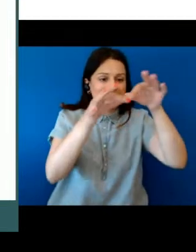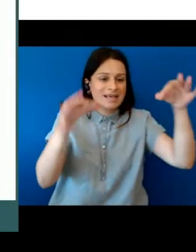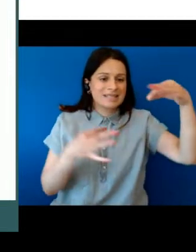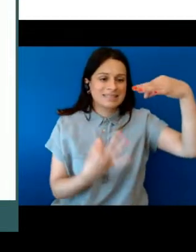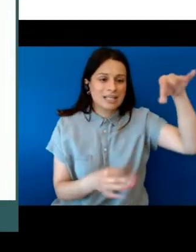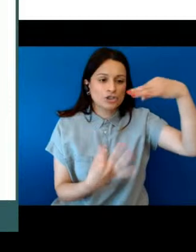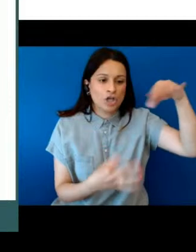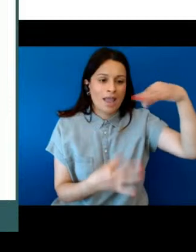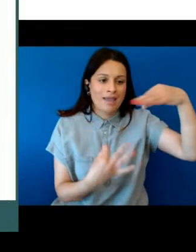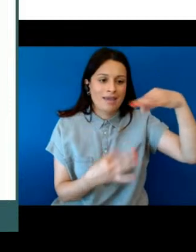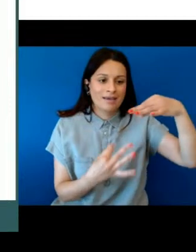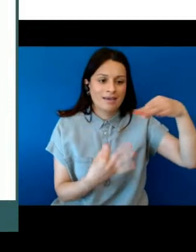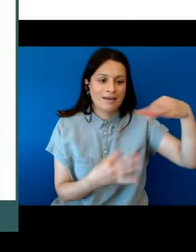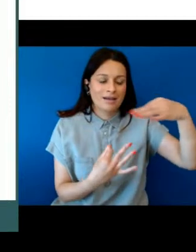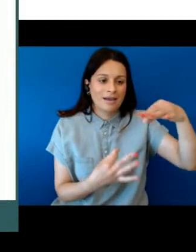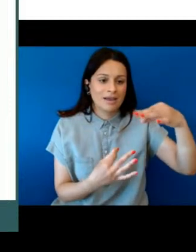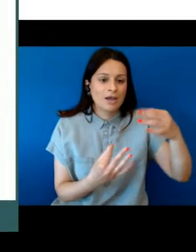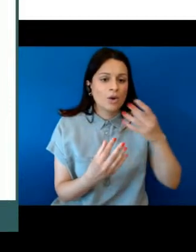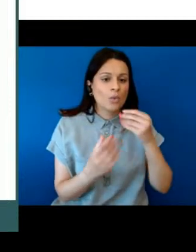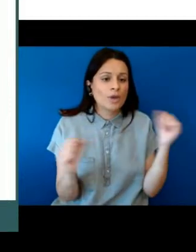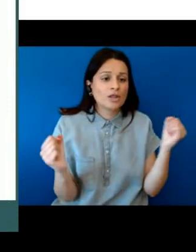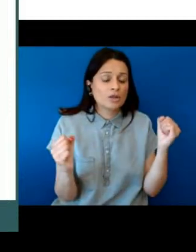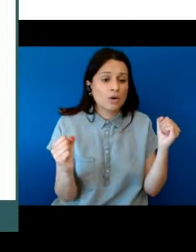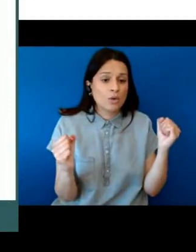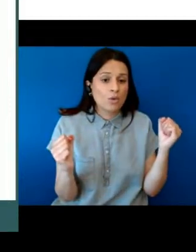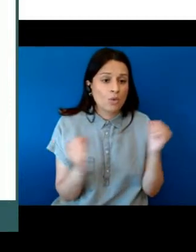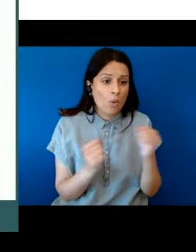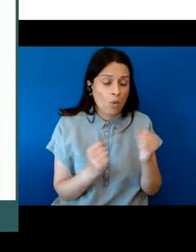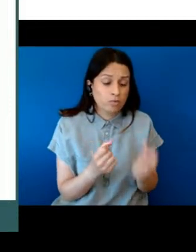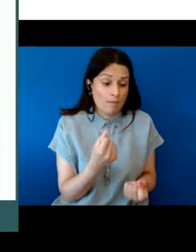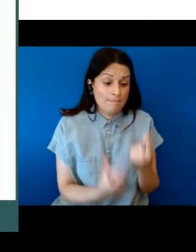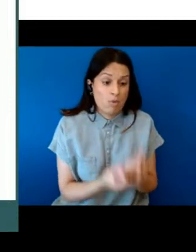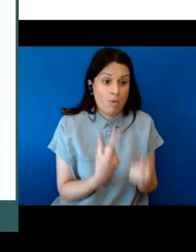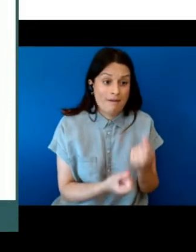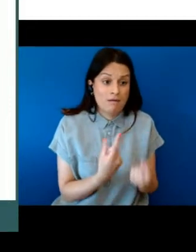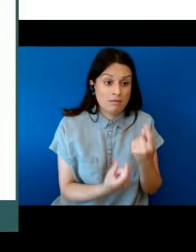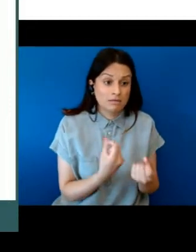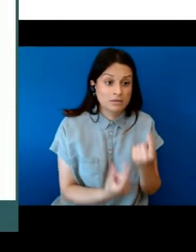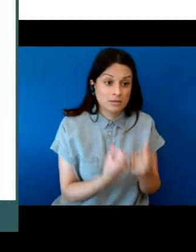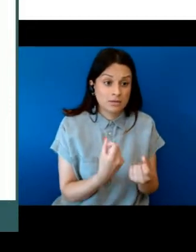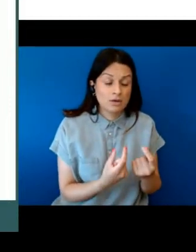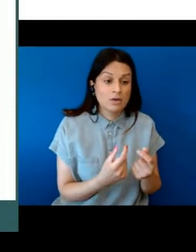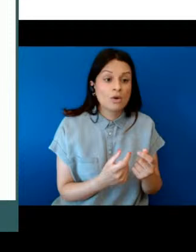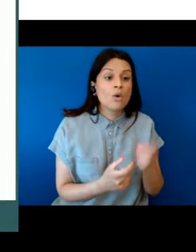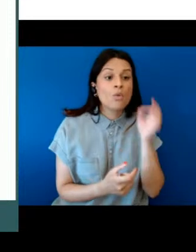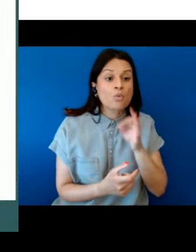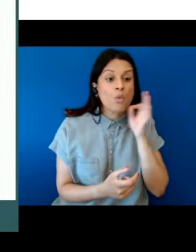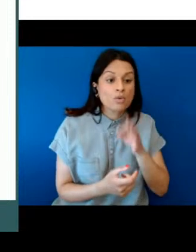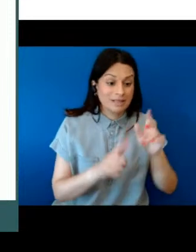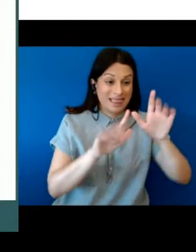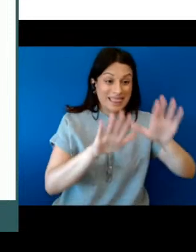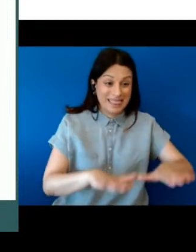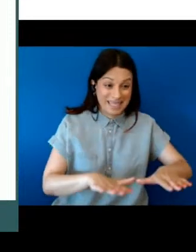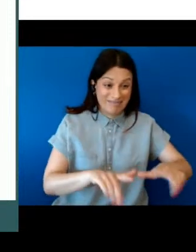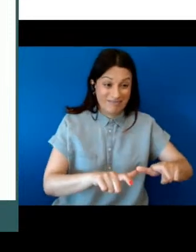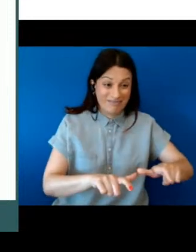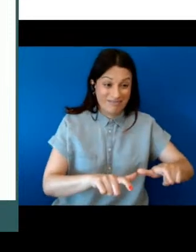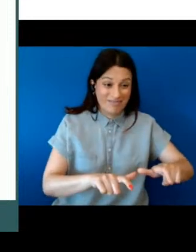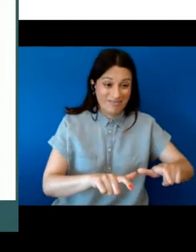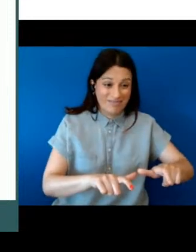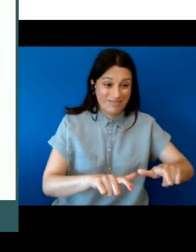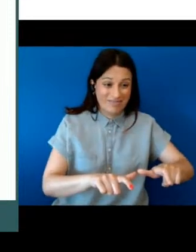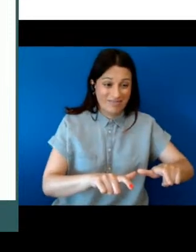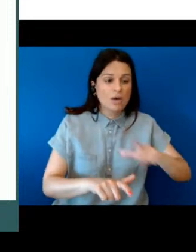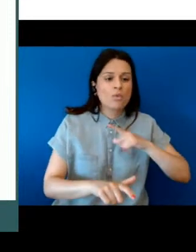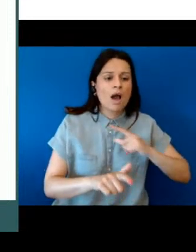up with cooled boiled water and left to just make sure that it's obviously not going to burn the patient, so it should be